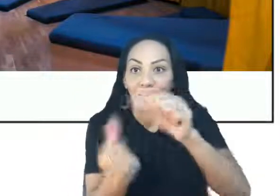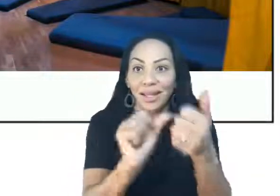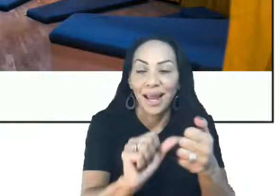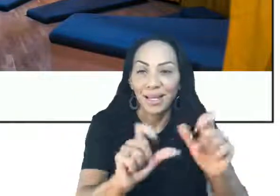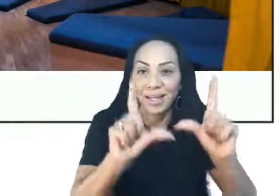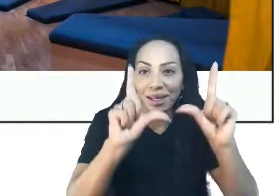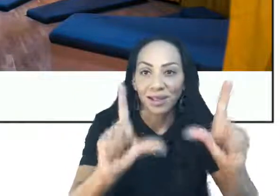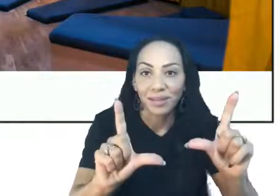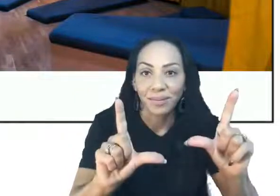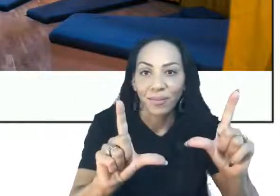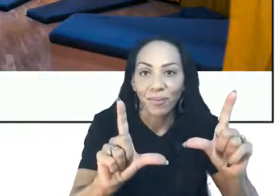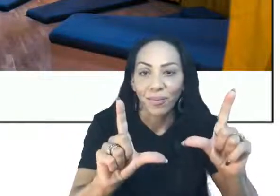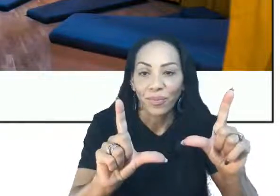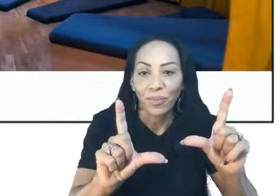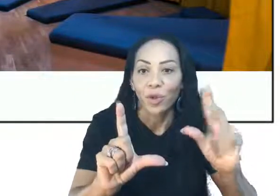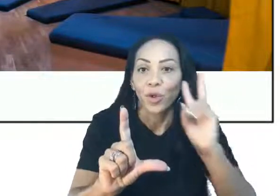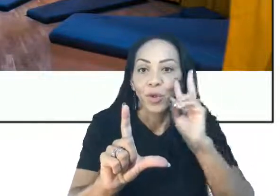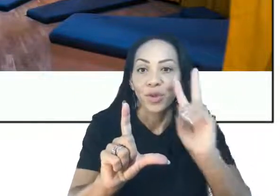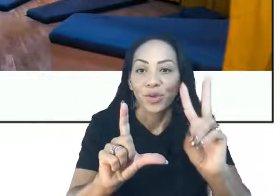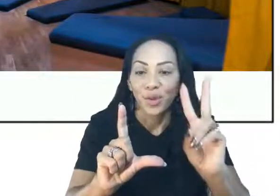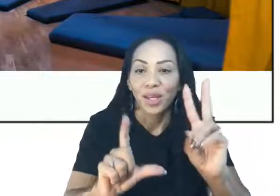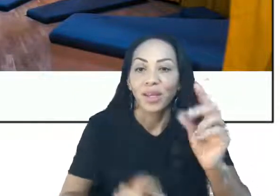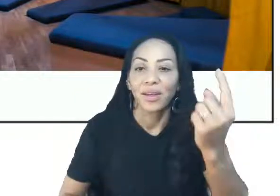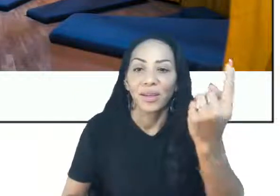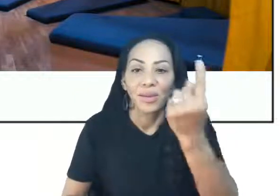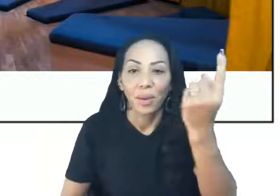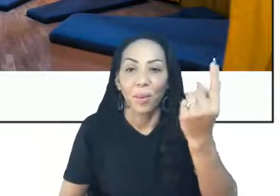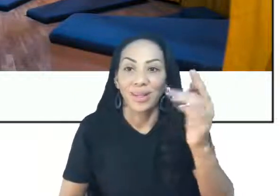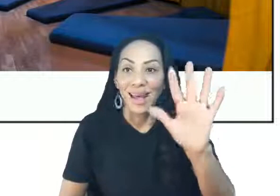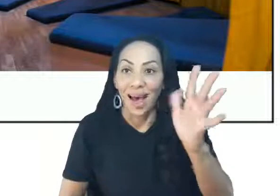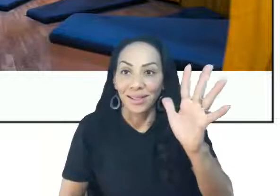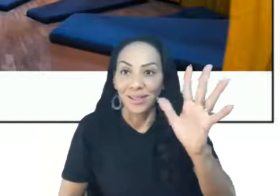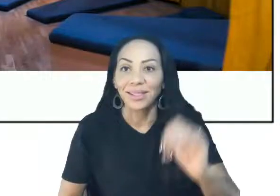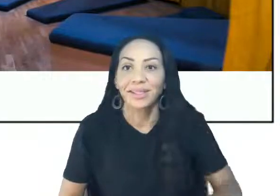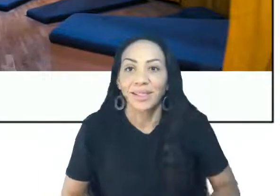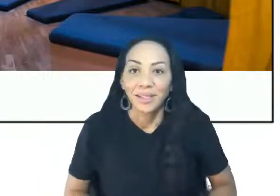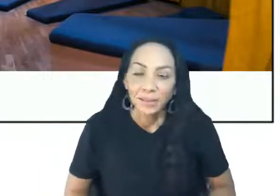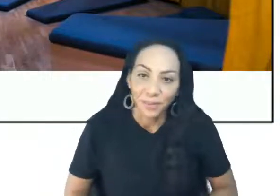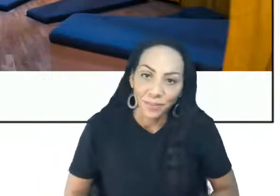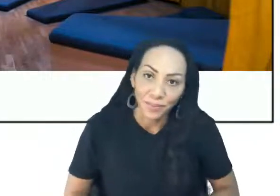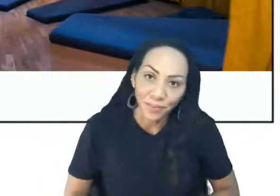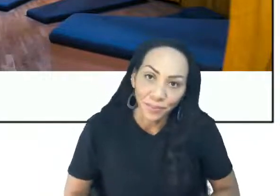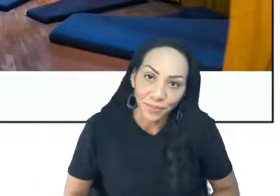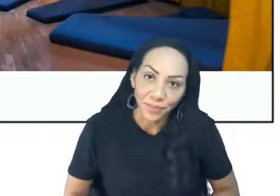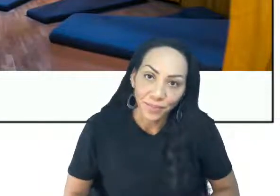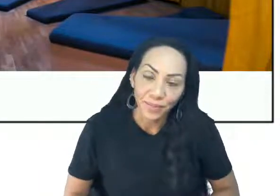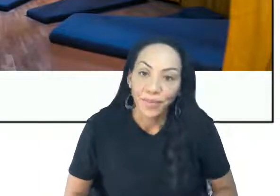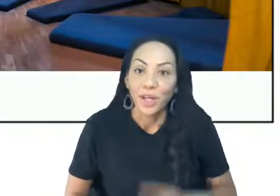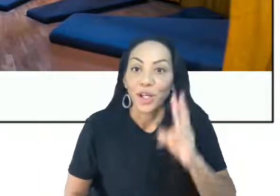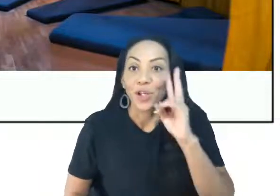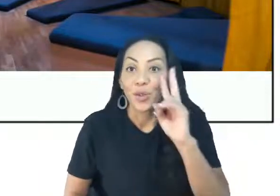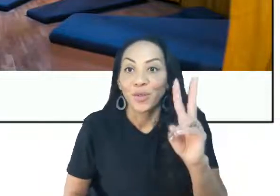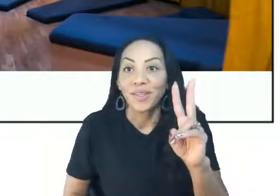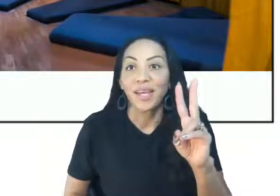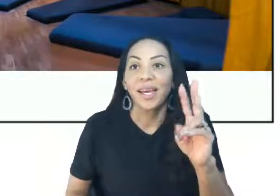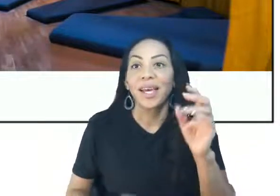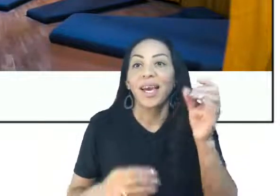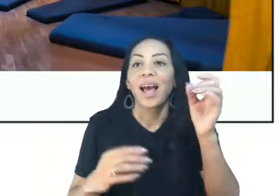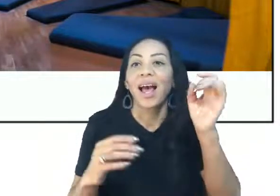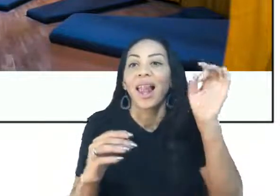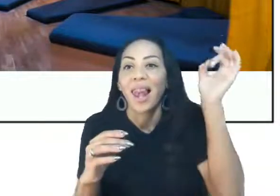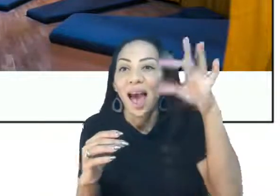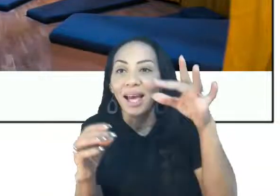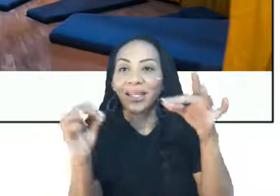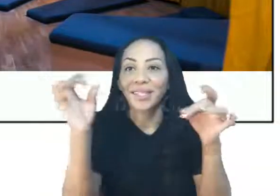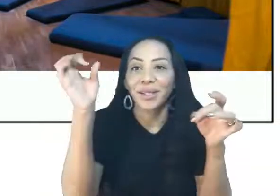turning slowly within the falling grains. And we see the specks of light kind of swimming in and out of